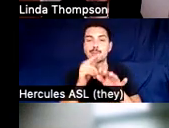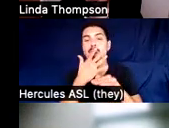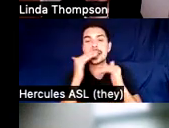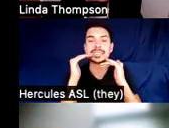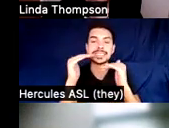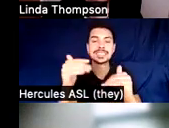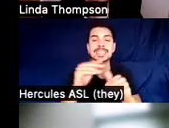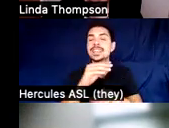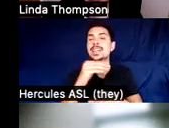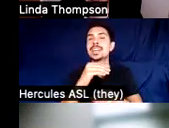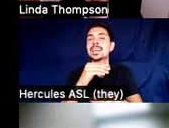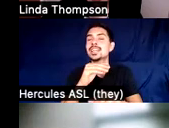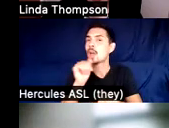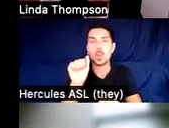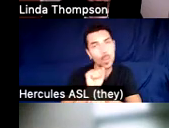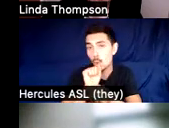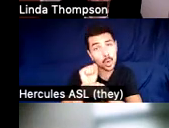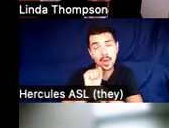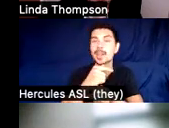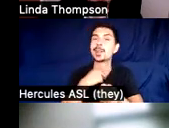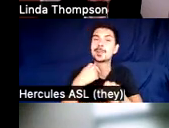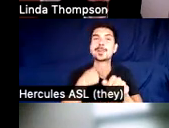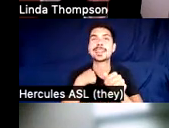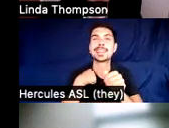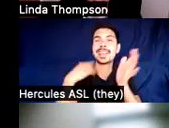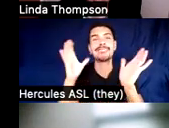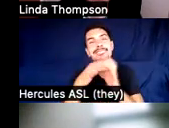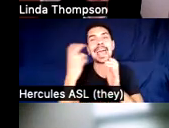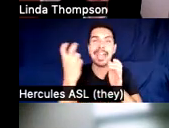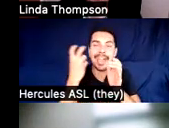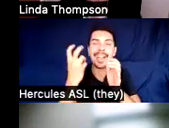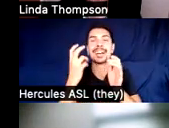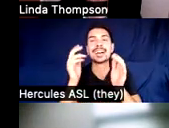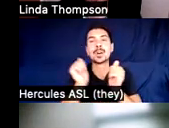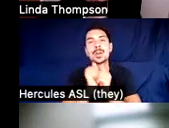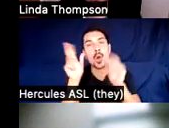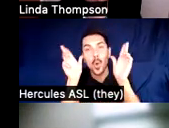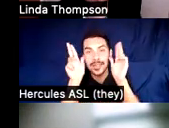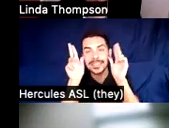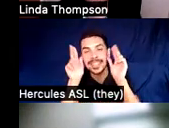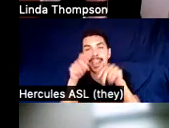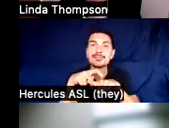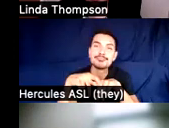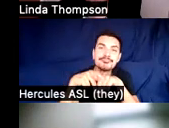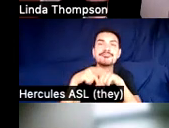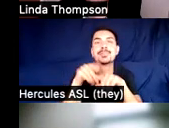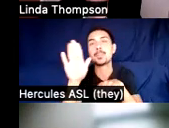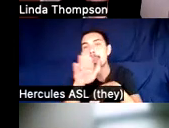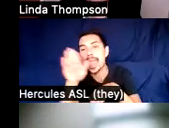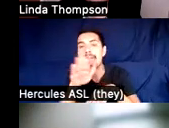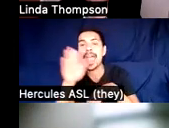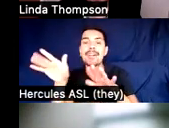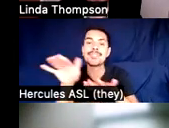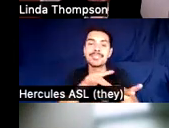were doing other things and learning. And we have plans and hopes to do that again in a few short months.